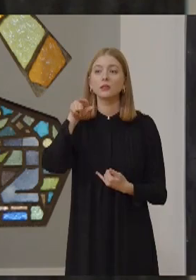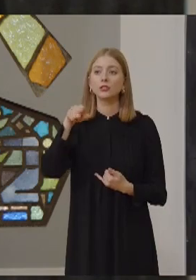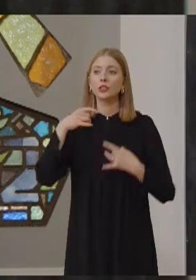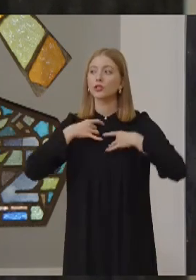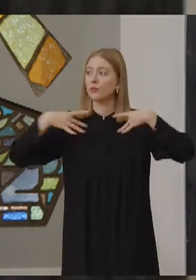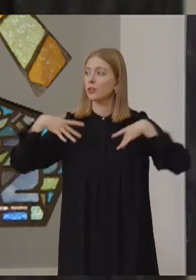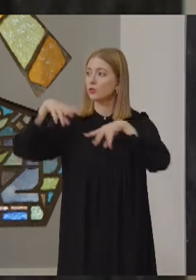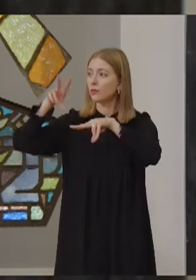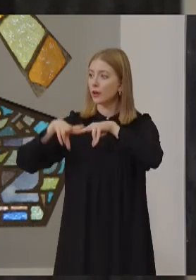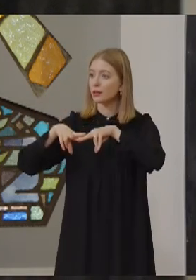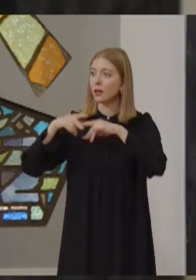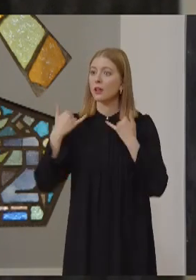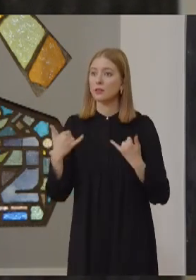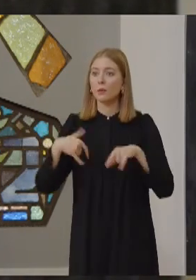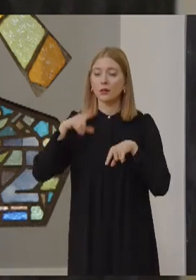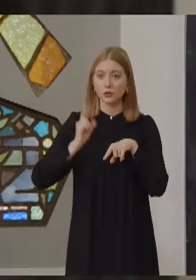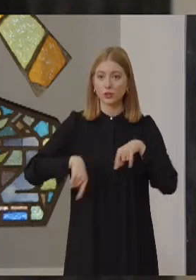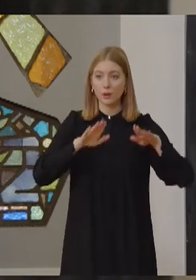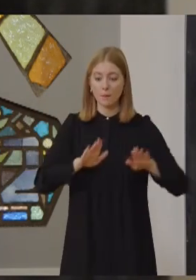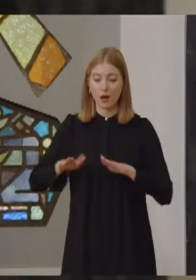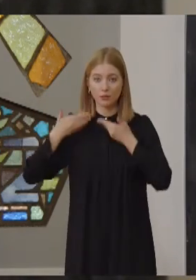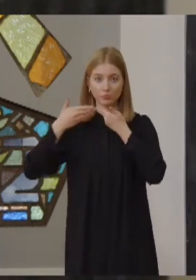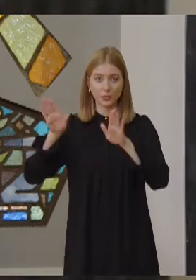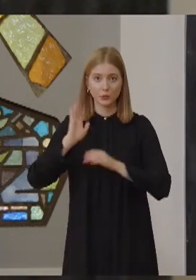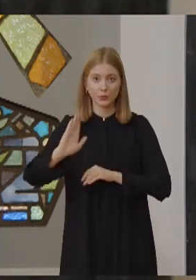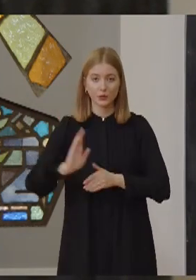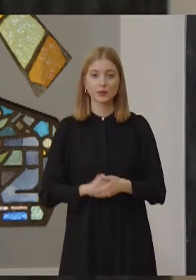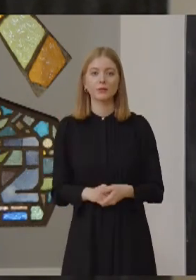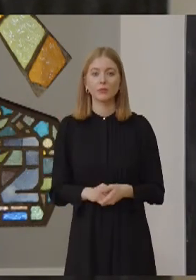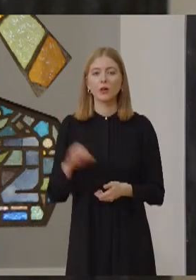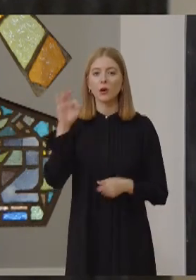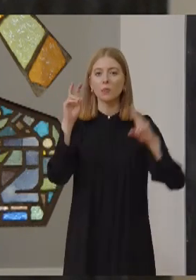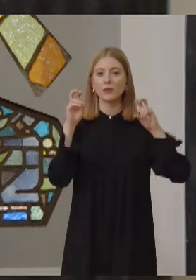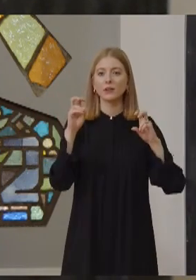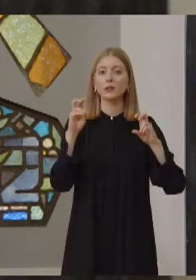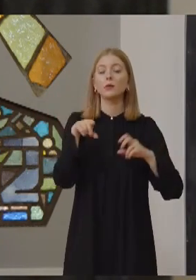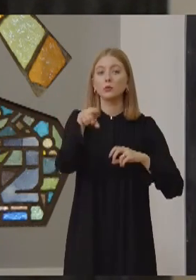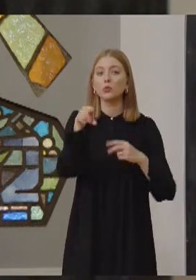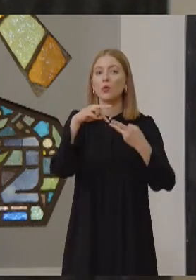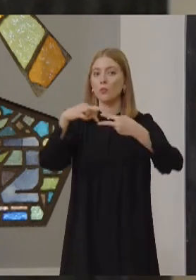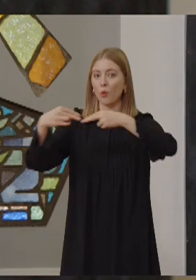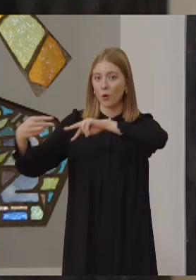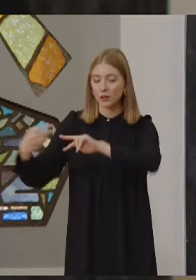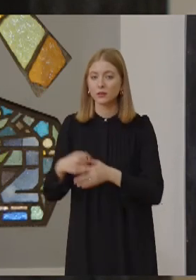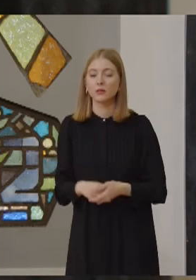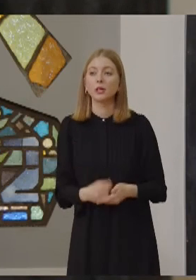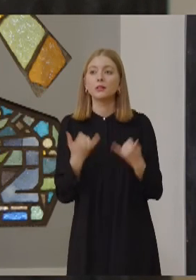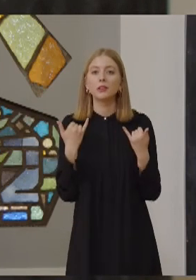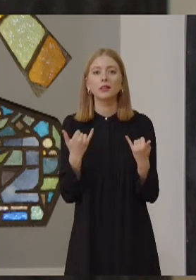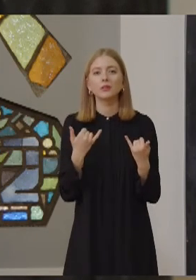in floor 3, we will open an exhibition,